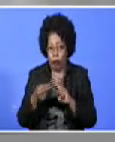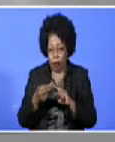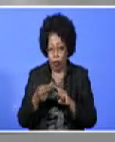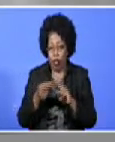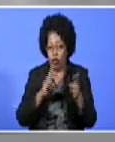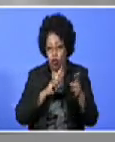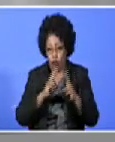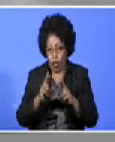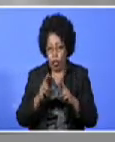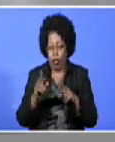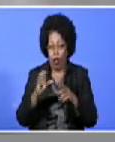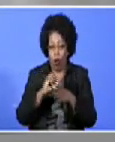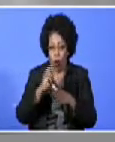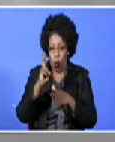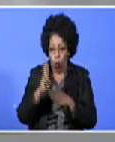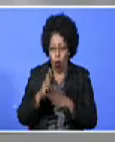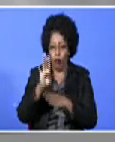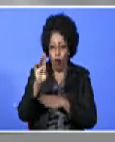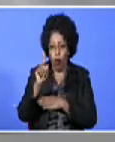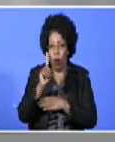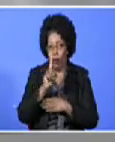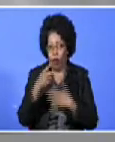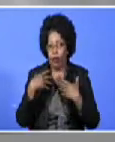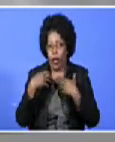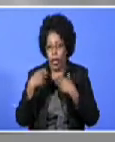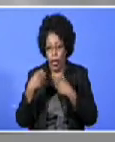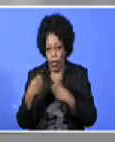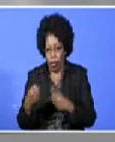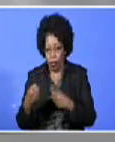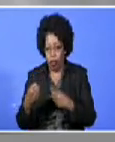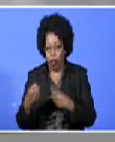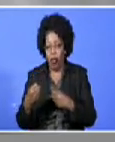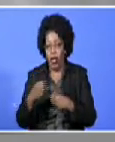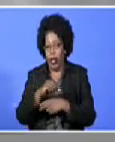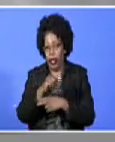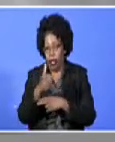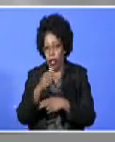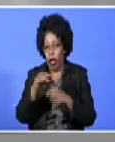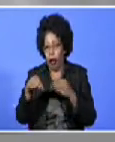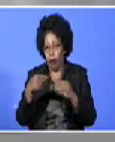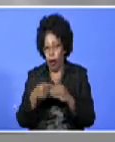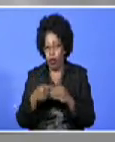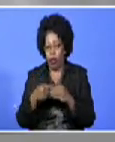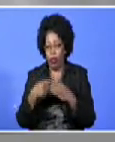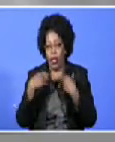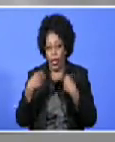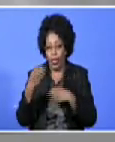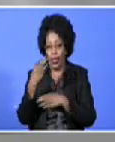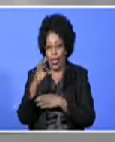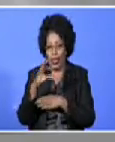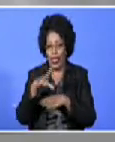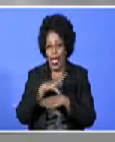You can dial 411 for health matters unrelated to COVID-19 and continue to dial